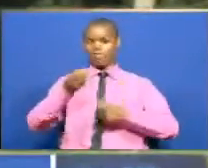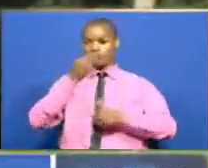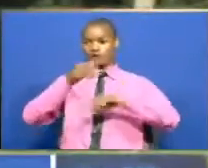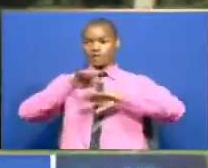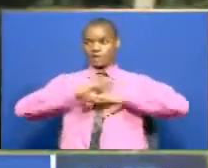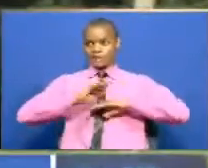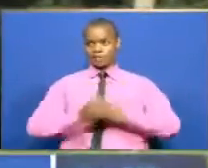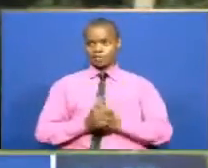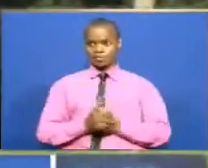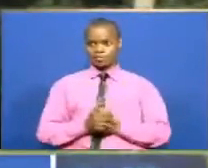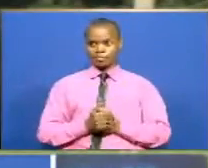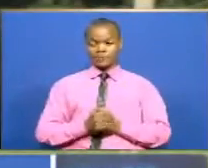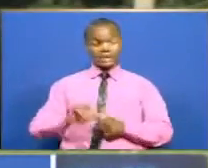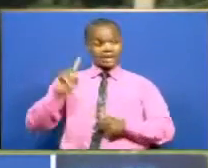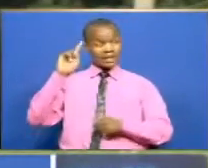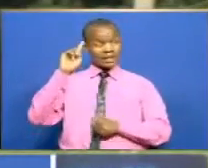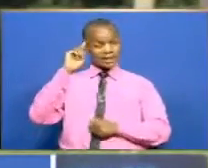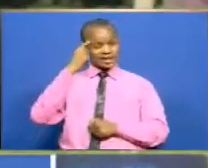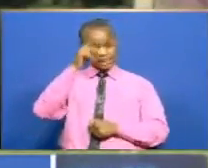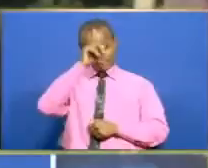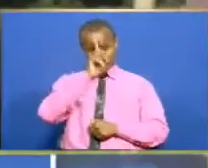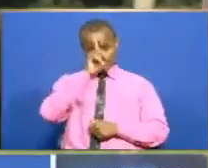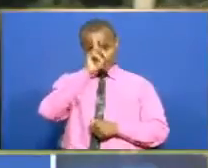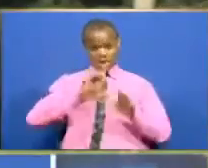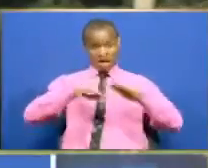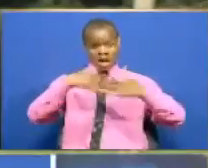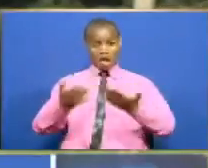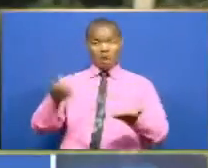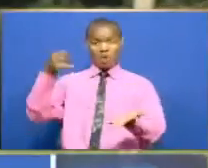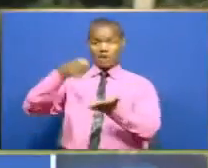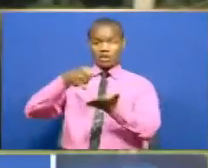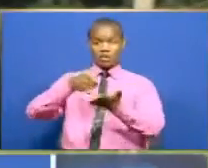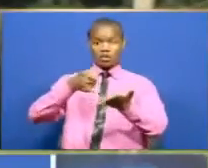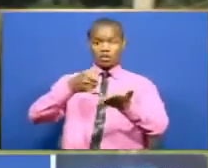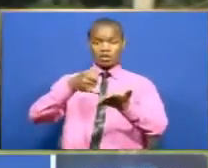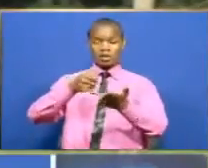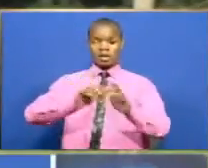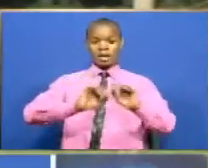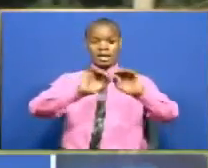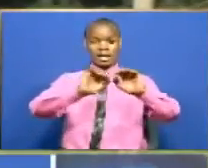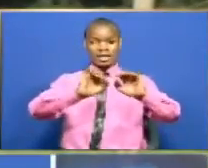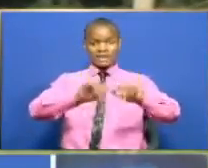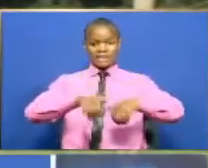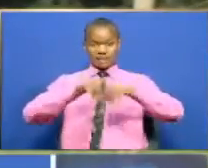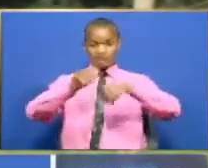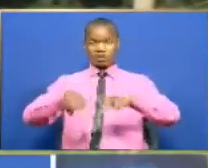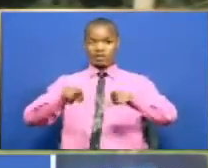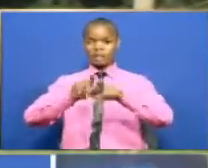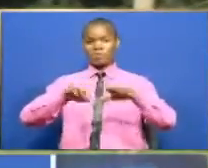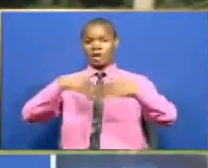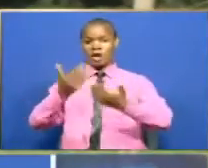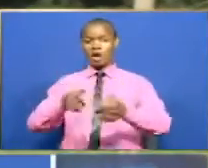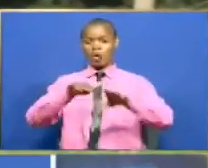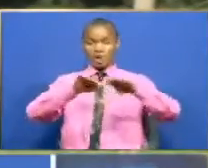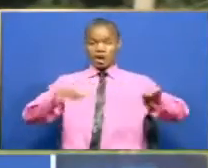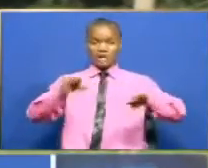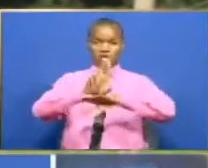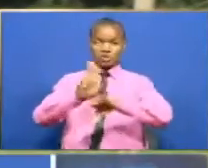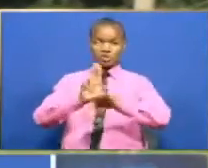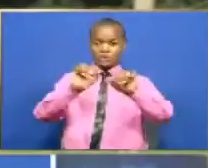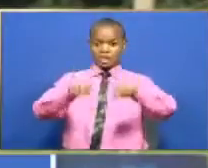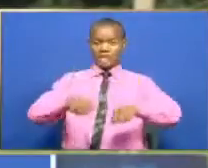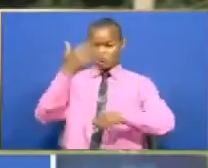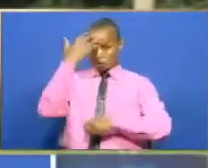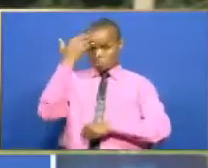think seriously about how we can bring the aspect of irrigation and look at how we can use land that doesn't have sufficient rain, because much